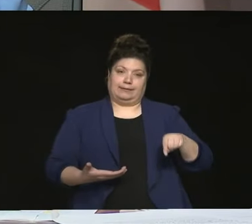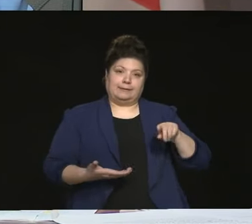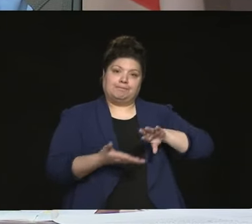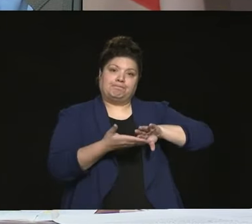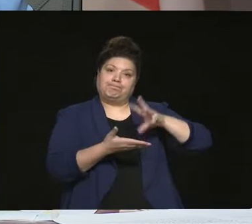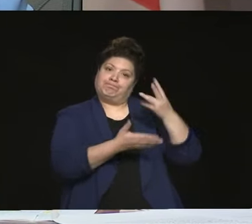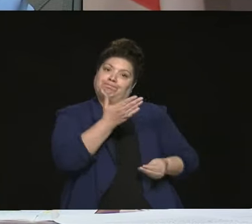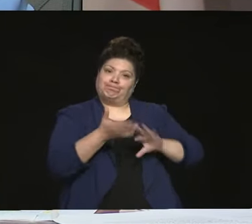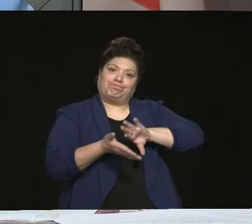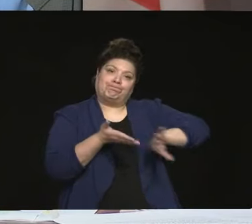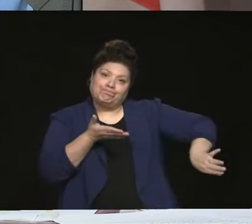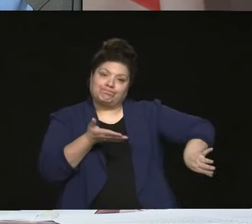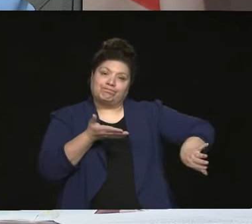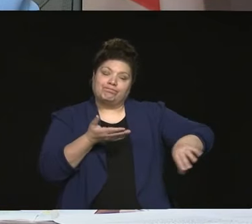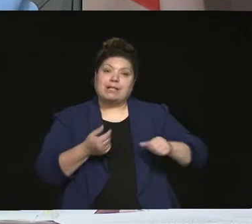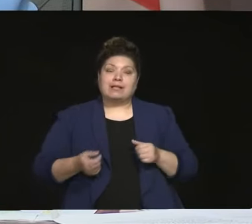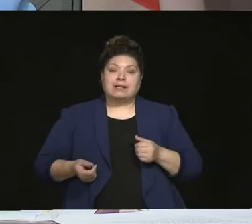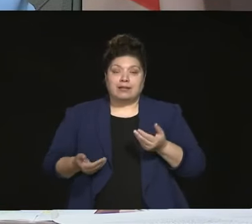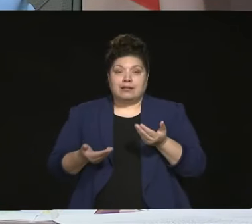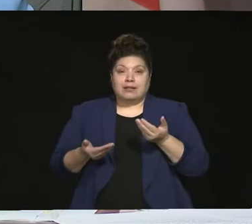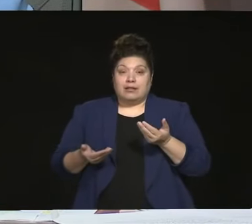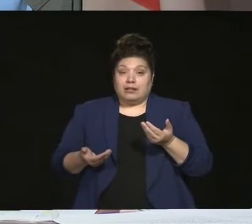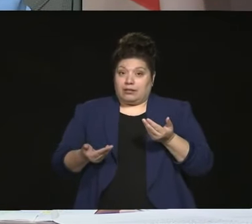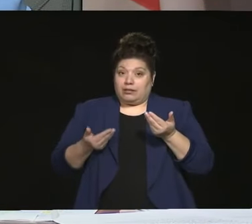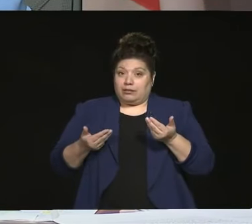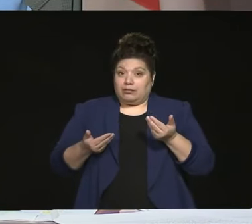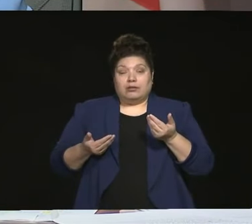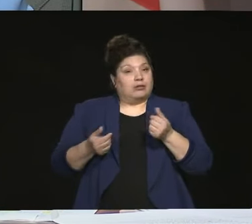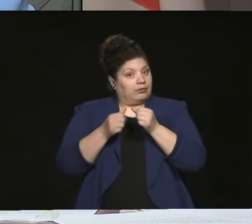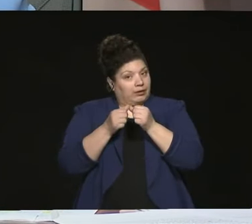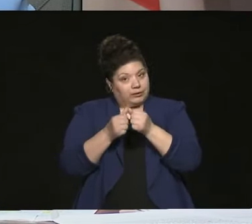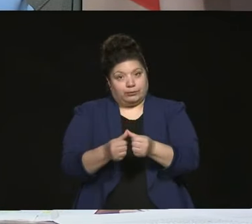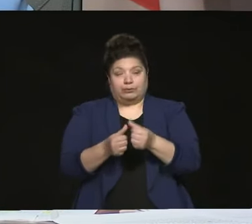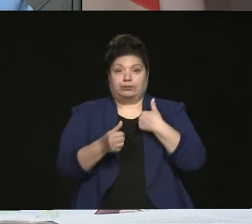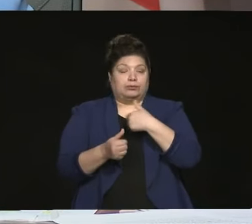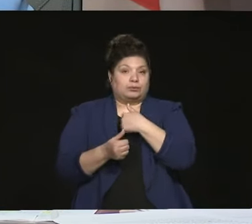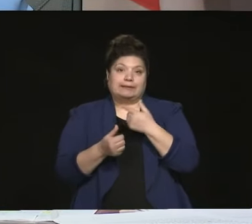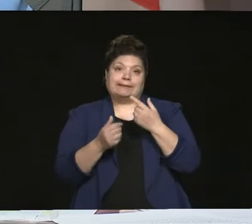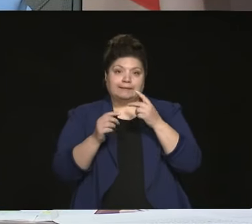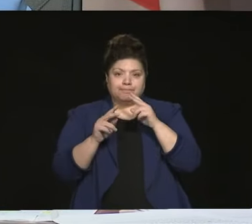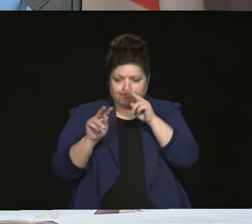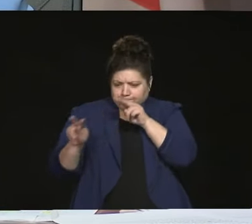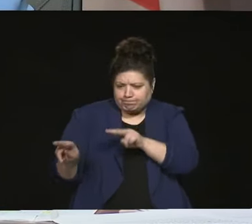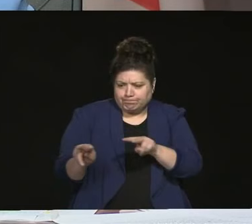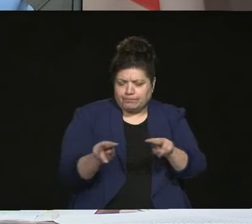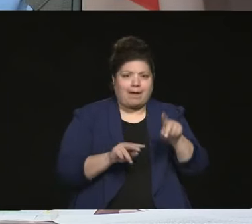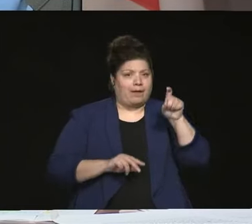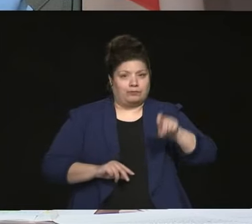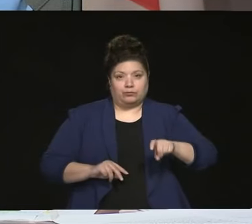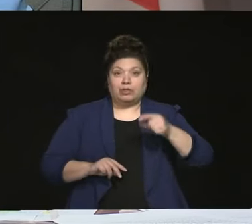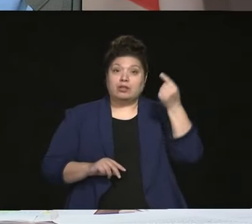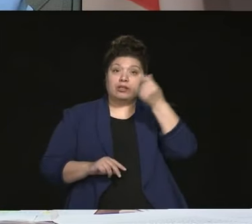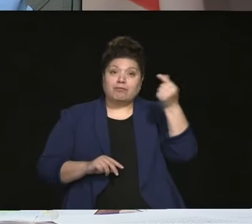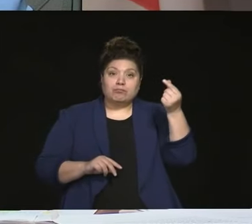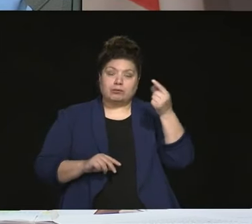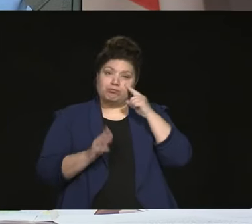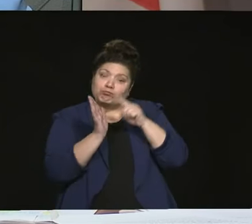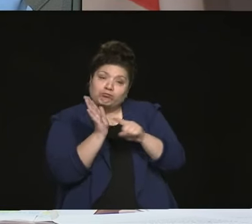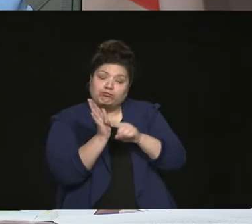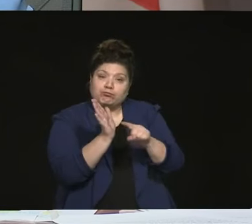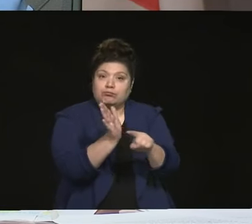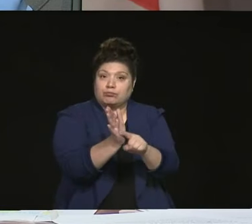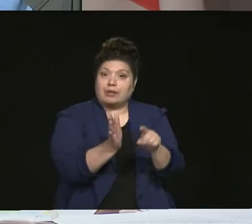contaminations. And so it is a constant place of attention for our government to make sure that the goods that are